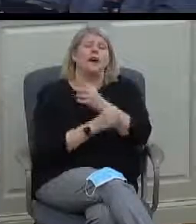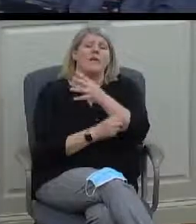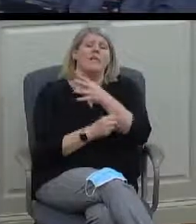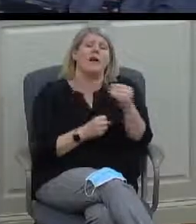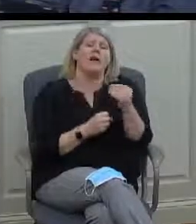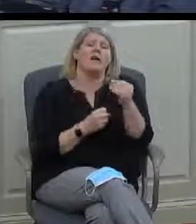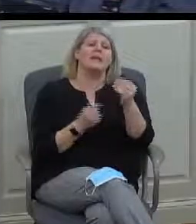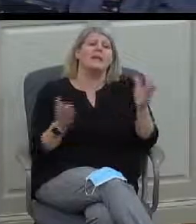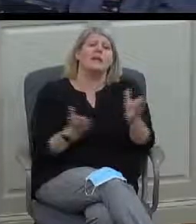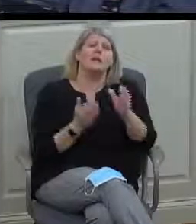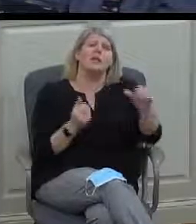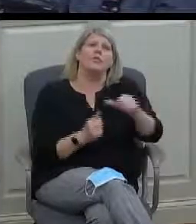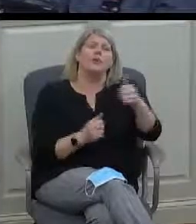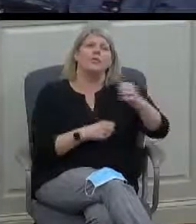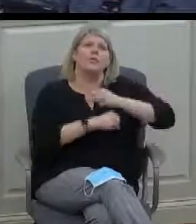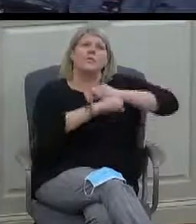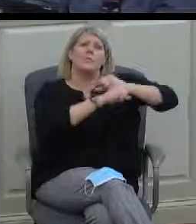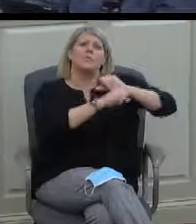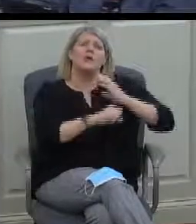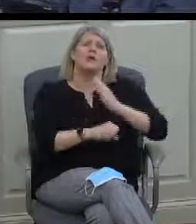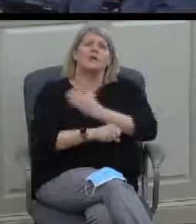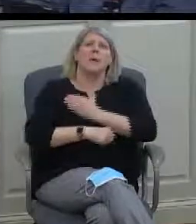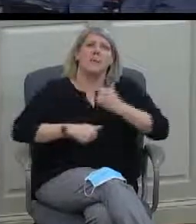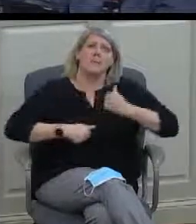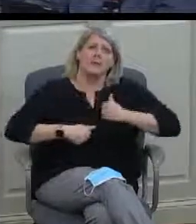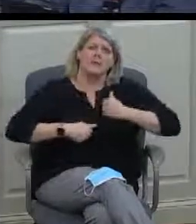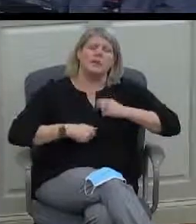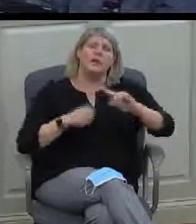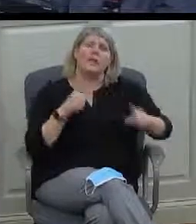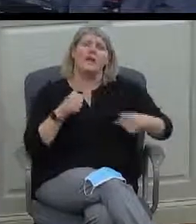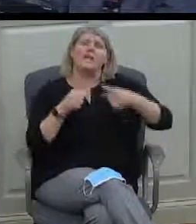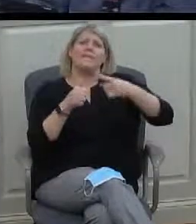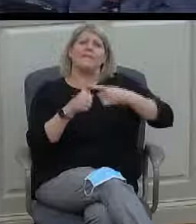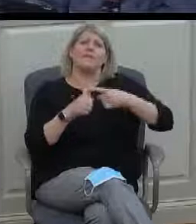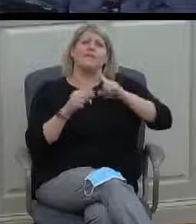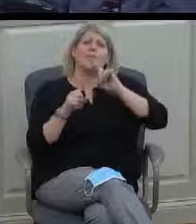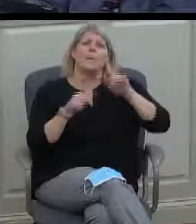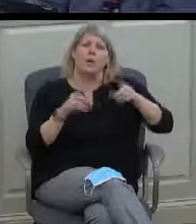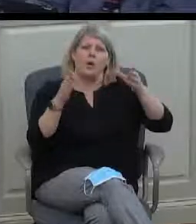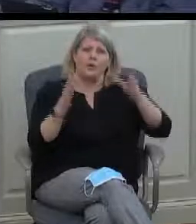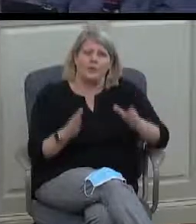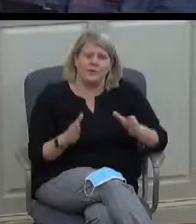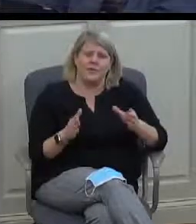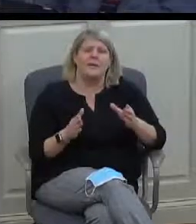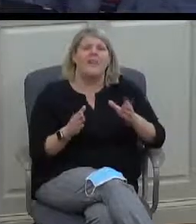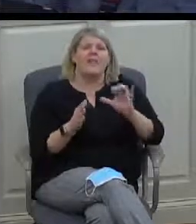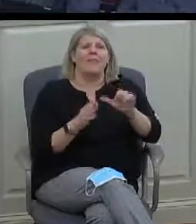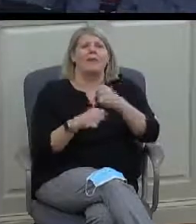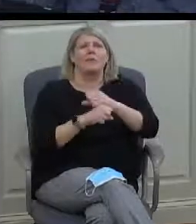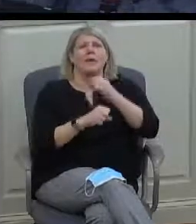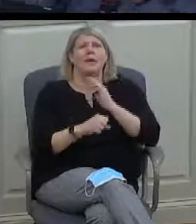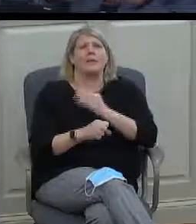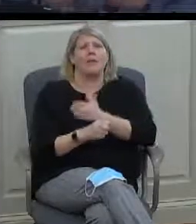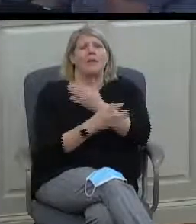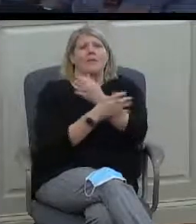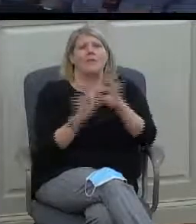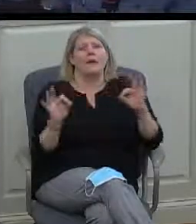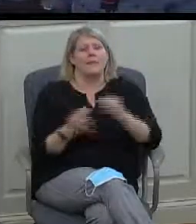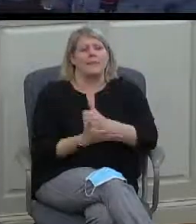protect our first responders and military as they protect our freedoms. Amen. Amen. Well done,